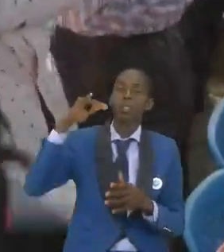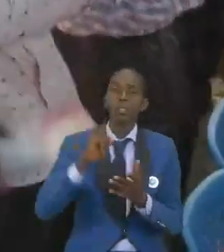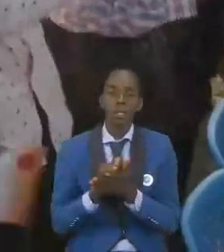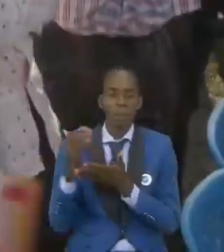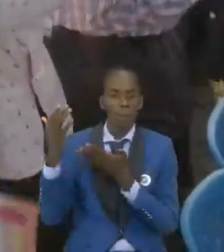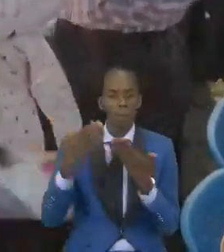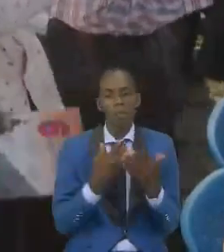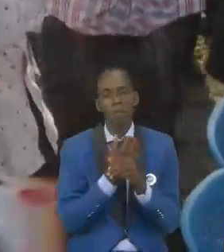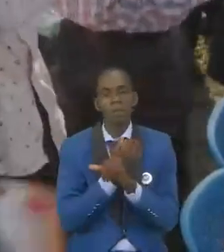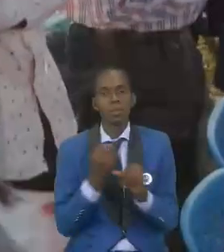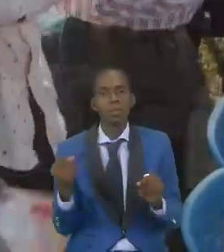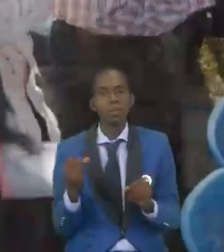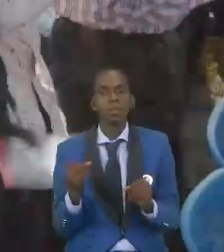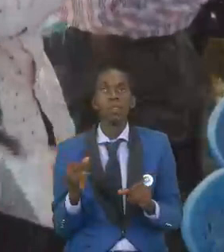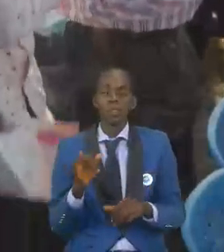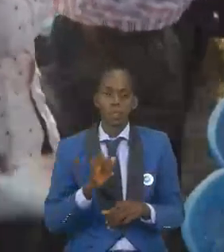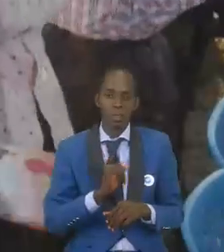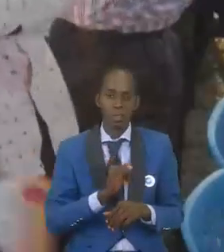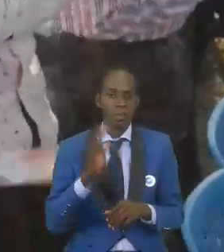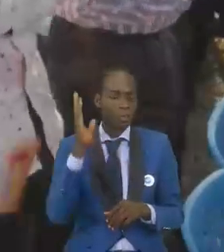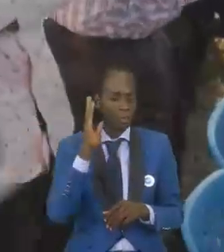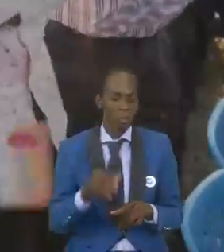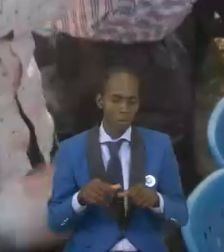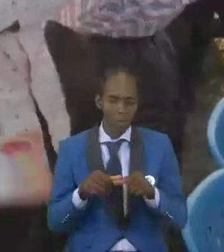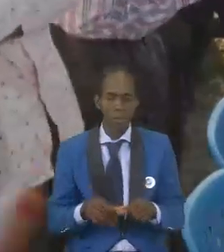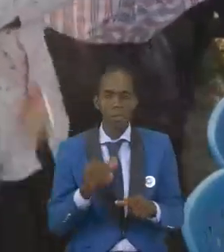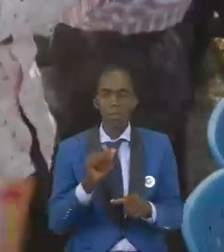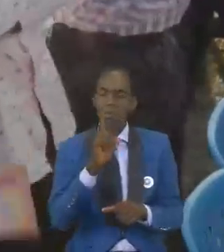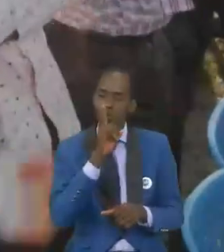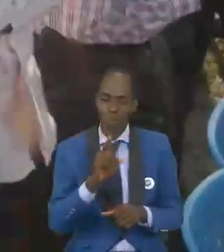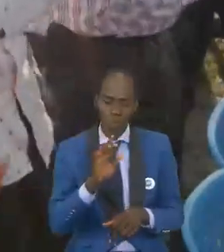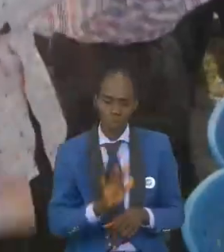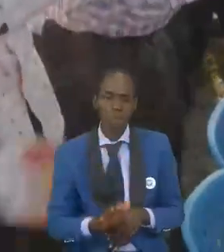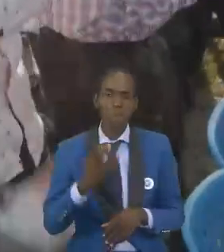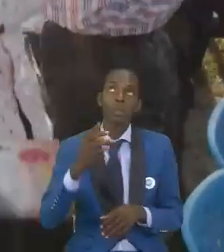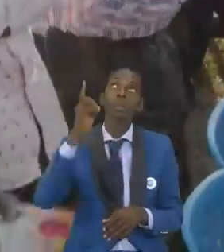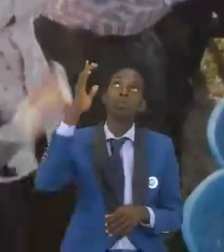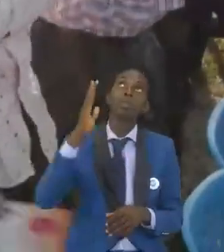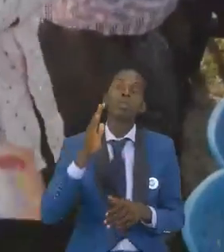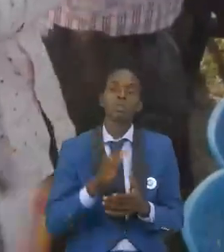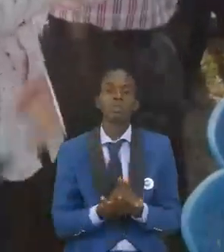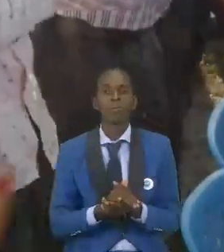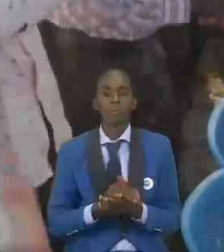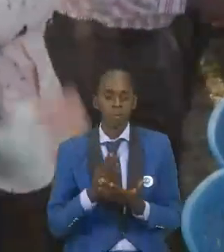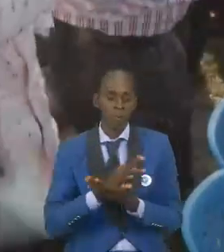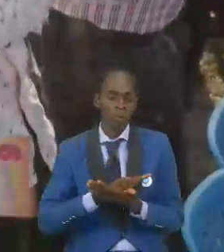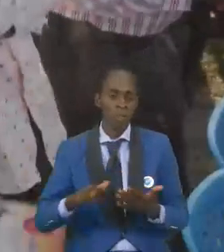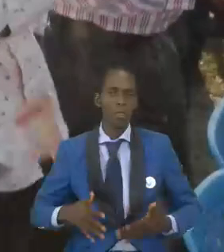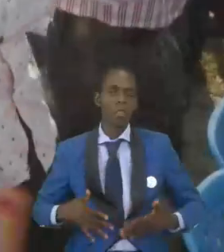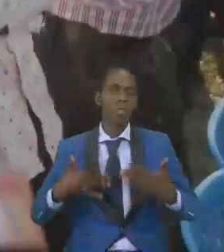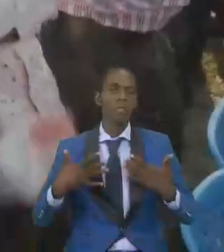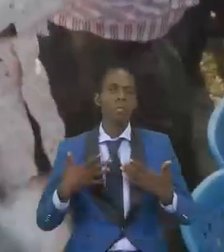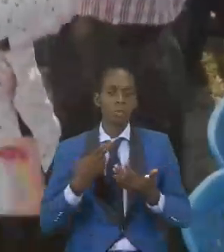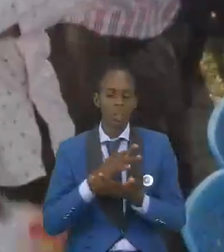salvation, I remain a real child of God. Holy lie,